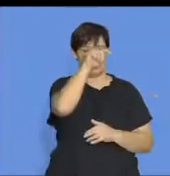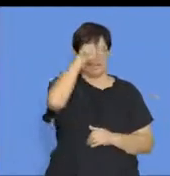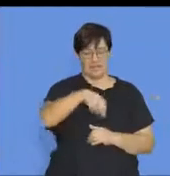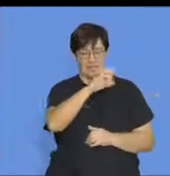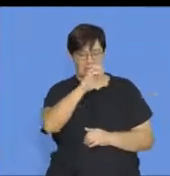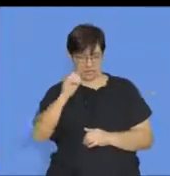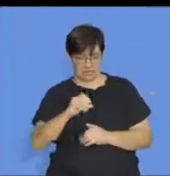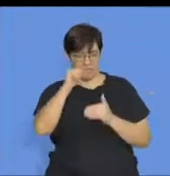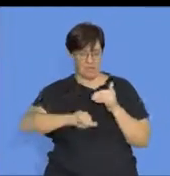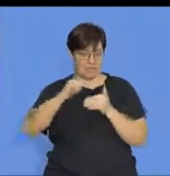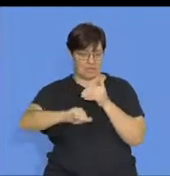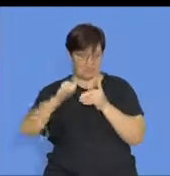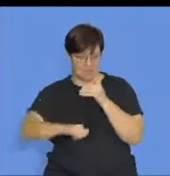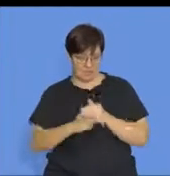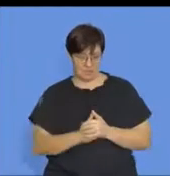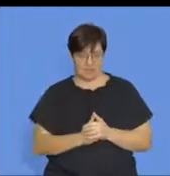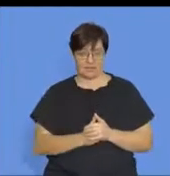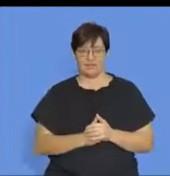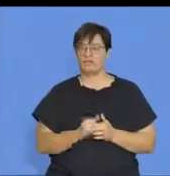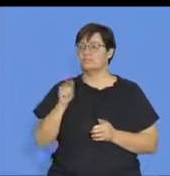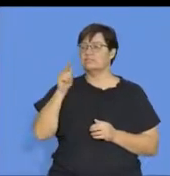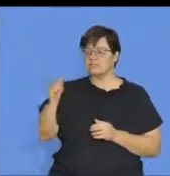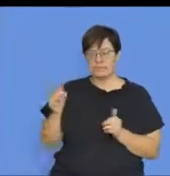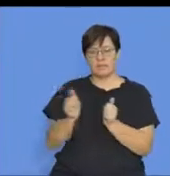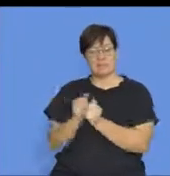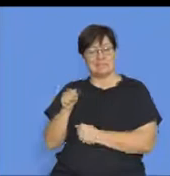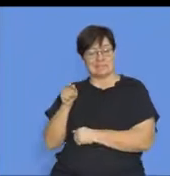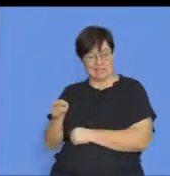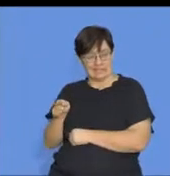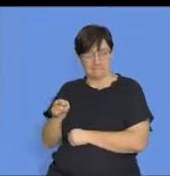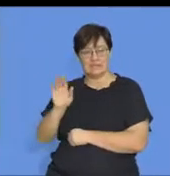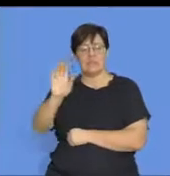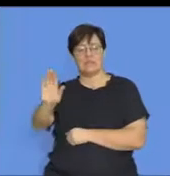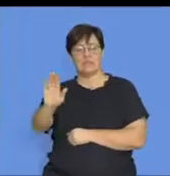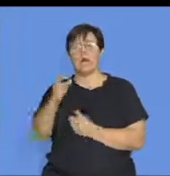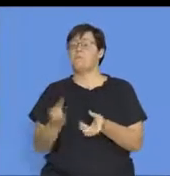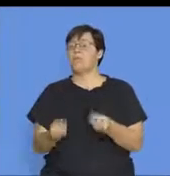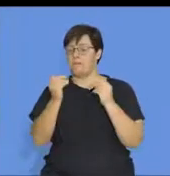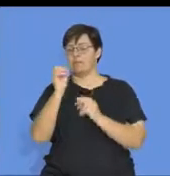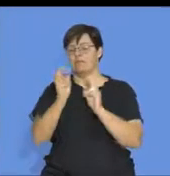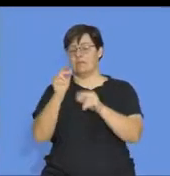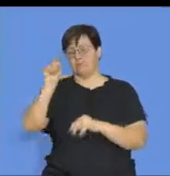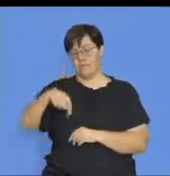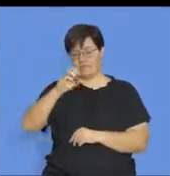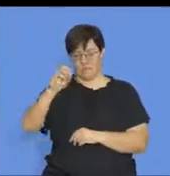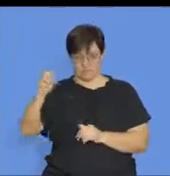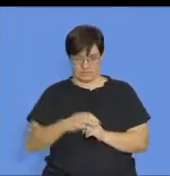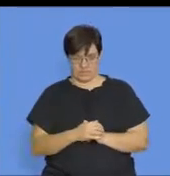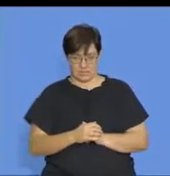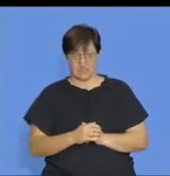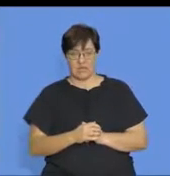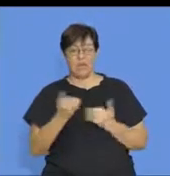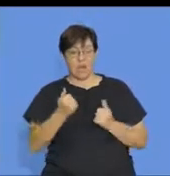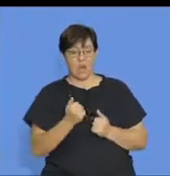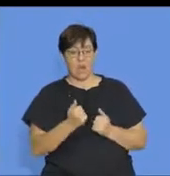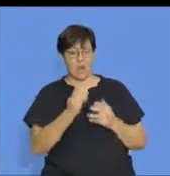what he's entitled to per month. And then we've got partner Candace, an amount of $12,000. So obviously we're focusing